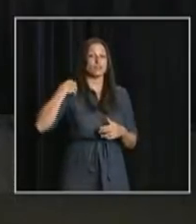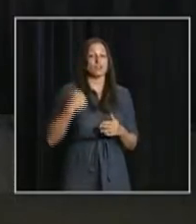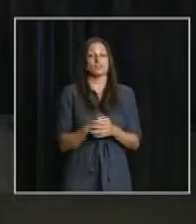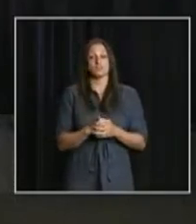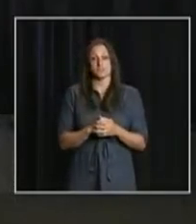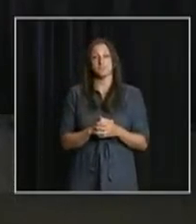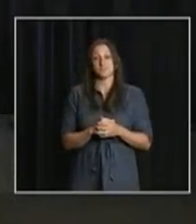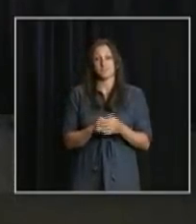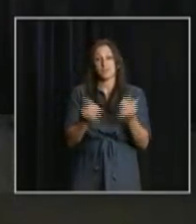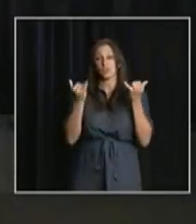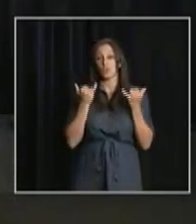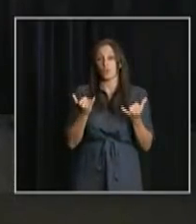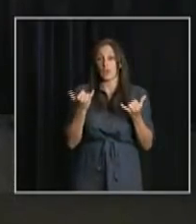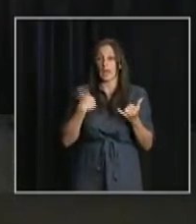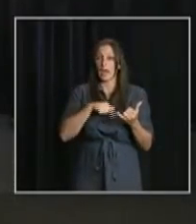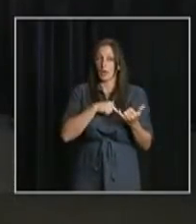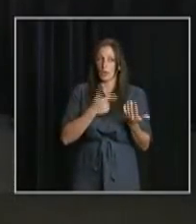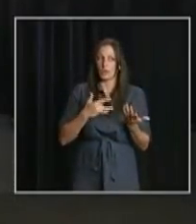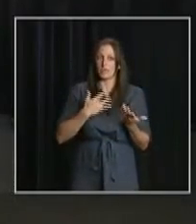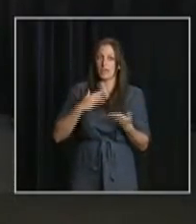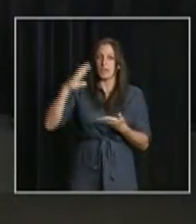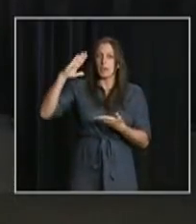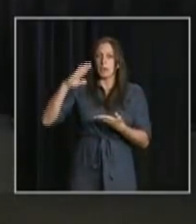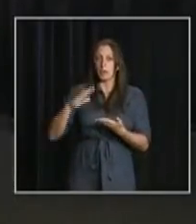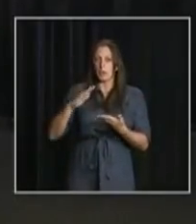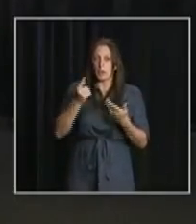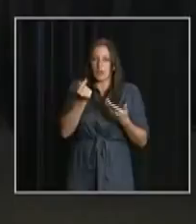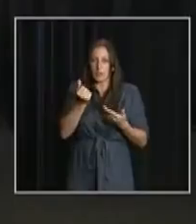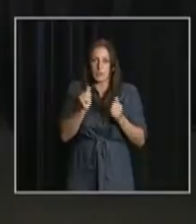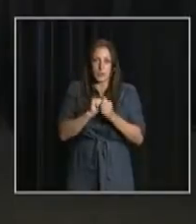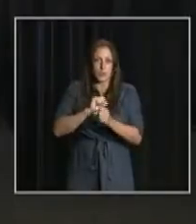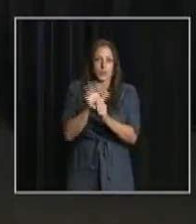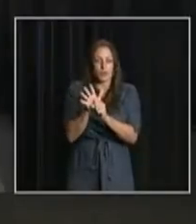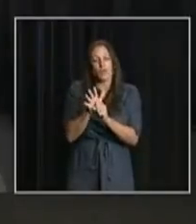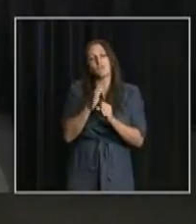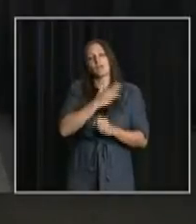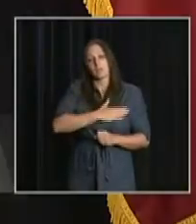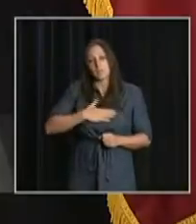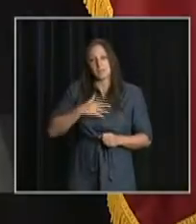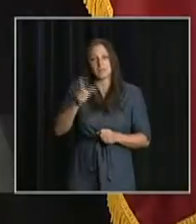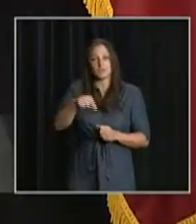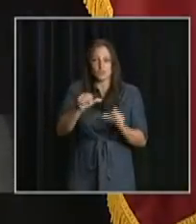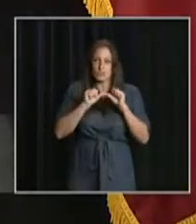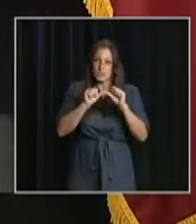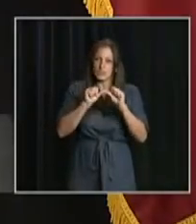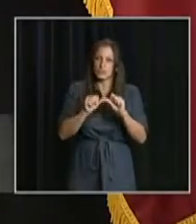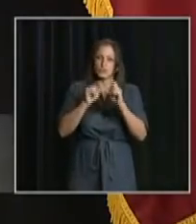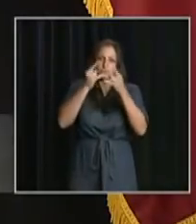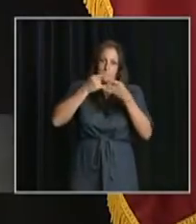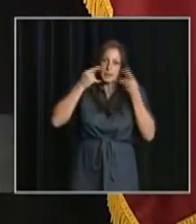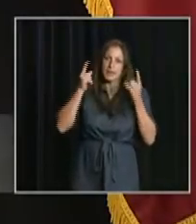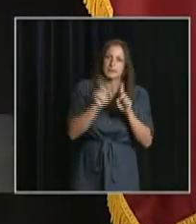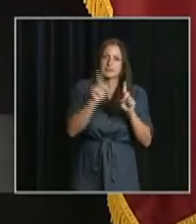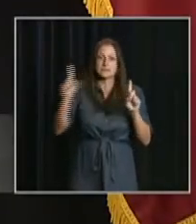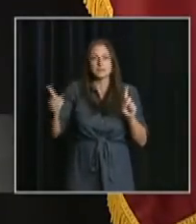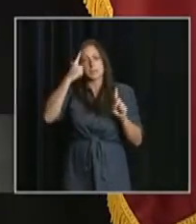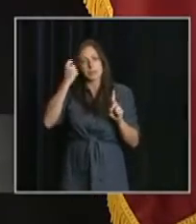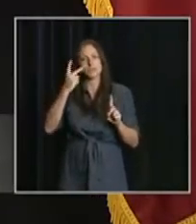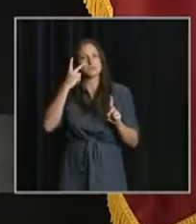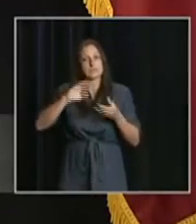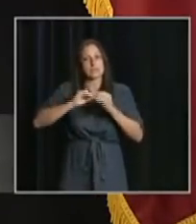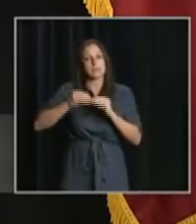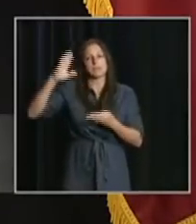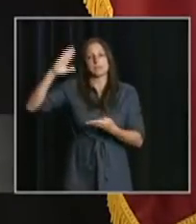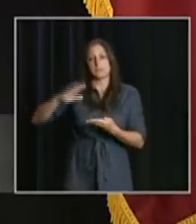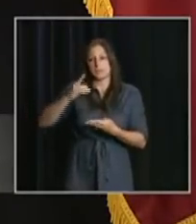are beginning to gain some control again of this virus, we ask you to continue to do your part because it is making a difference. And we are starting to see that now in the numbers.